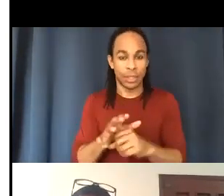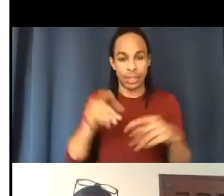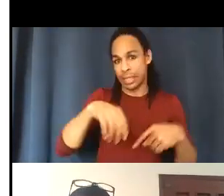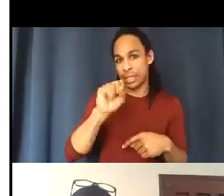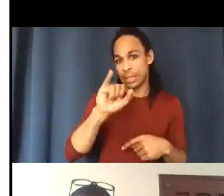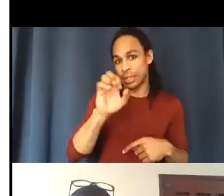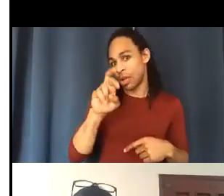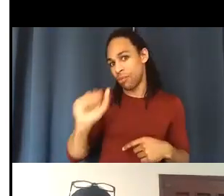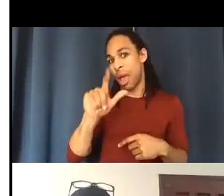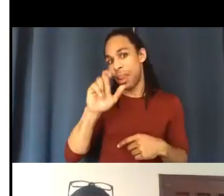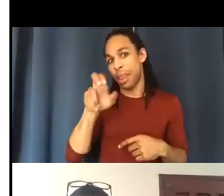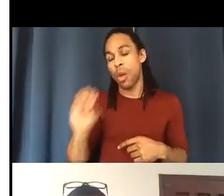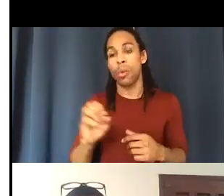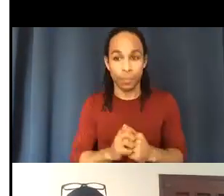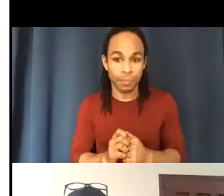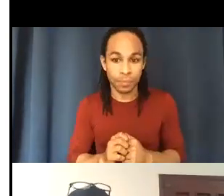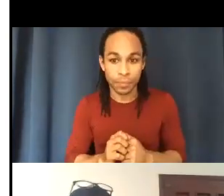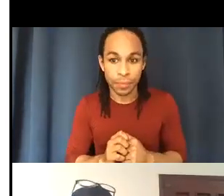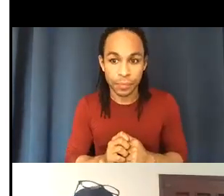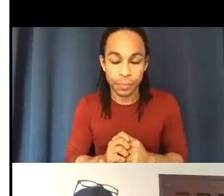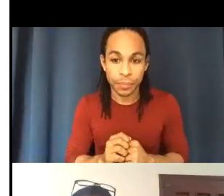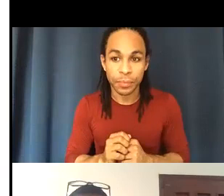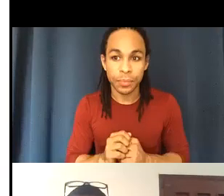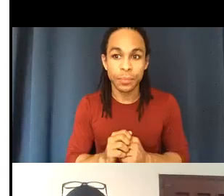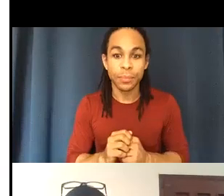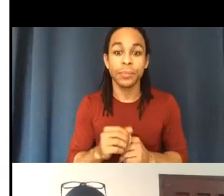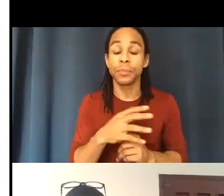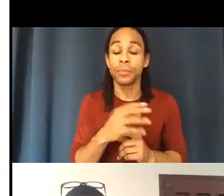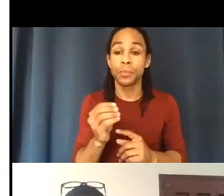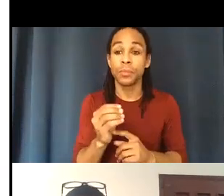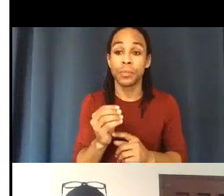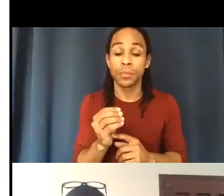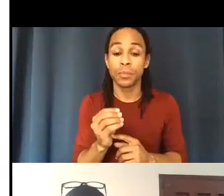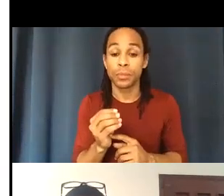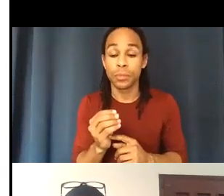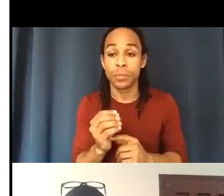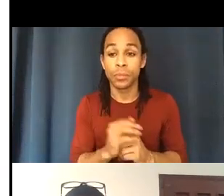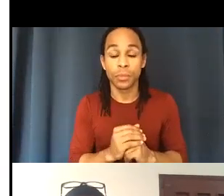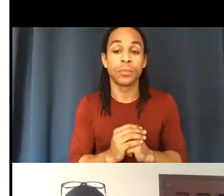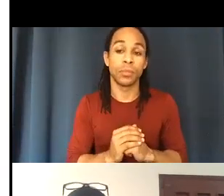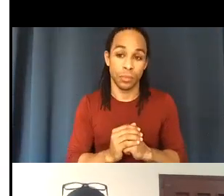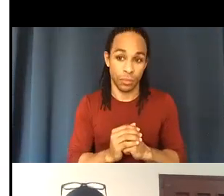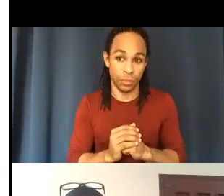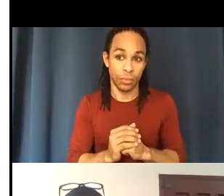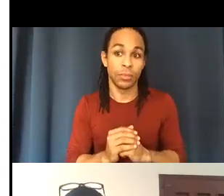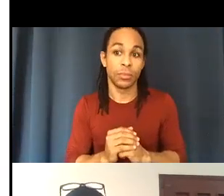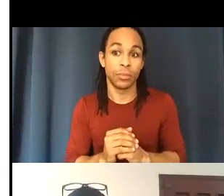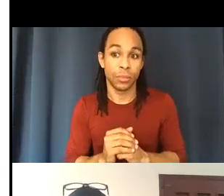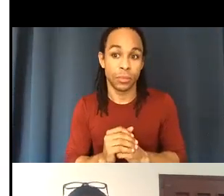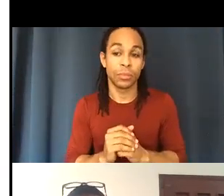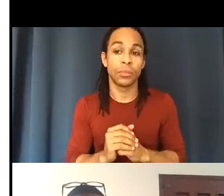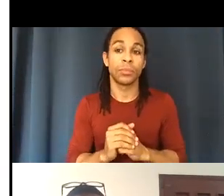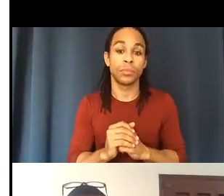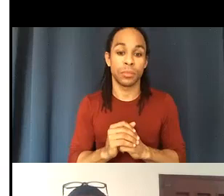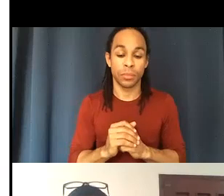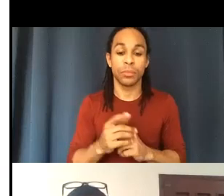did, they kind of like shut down the country early, which was great, like stop all foreign flights from coming into the